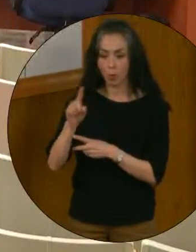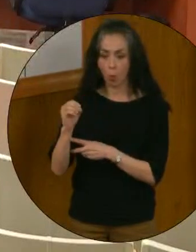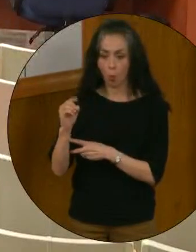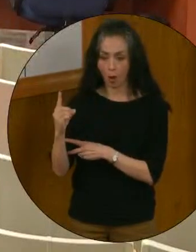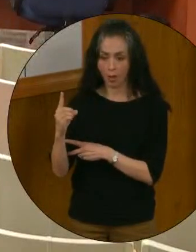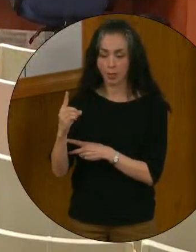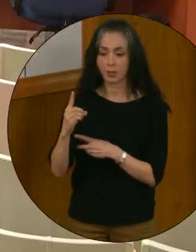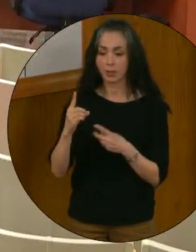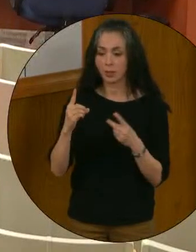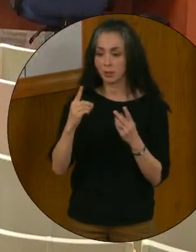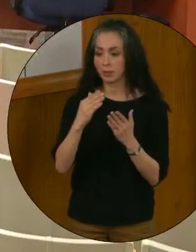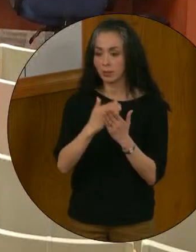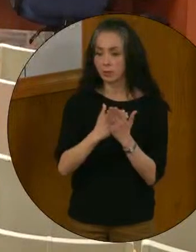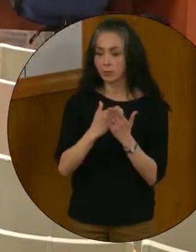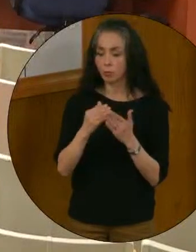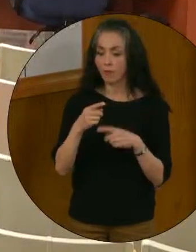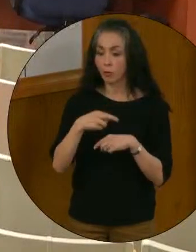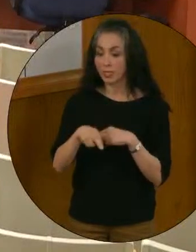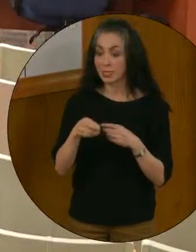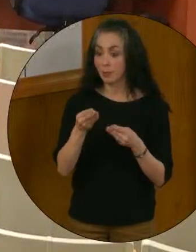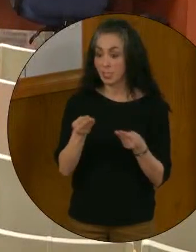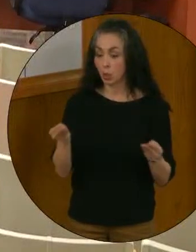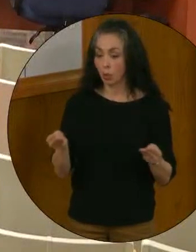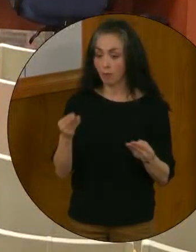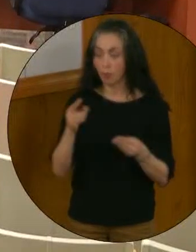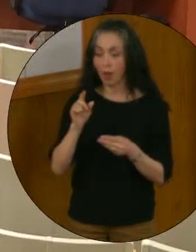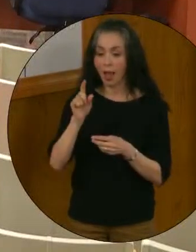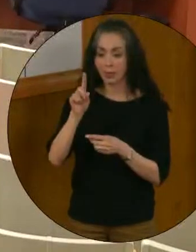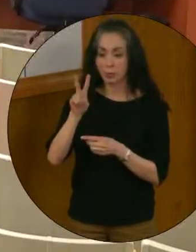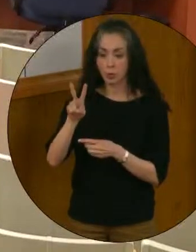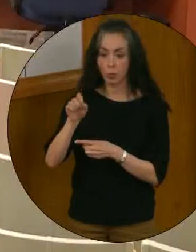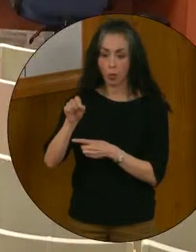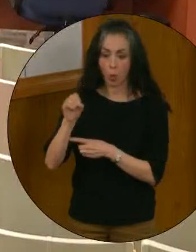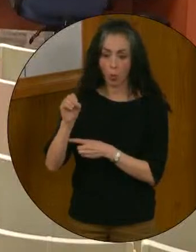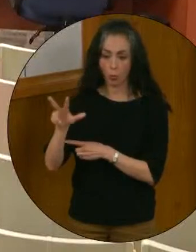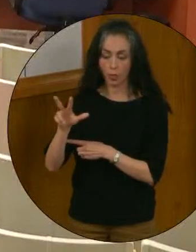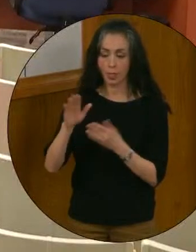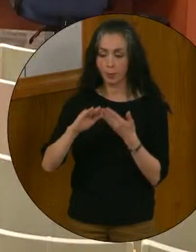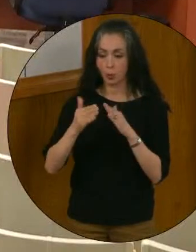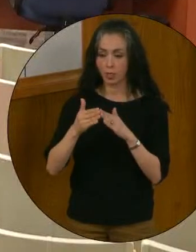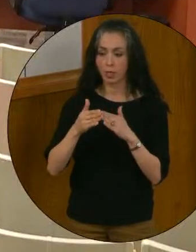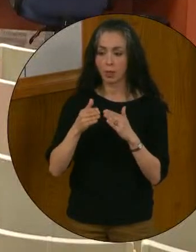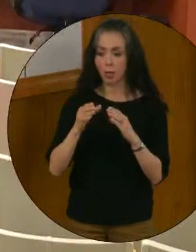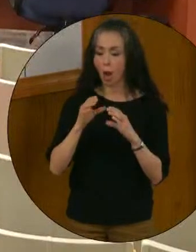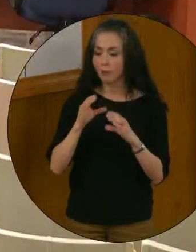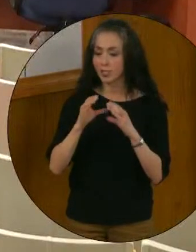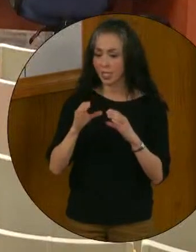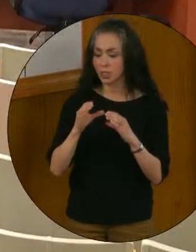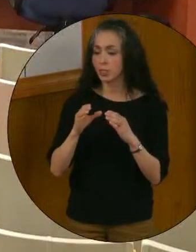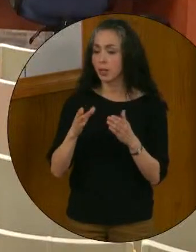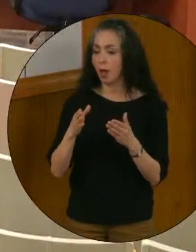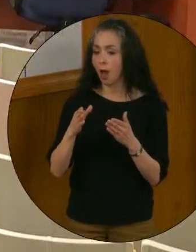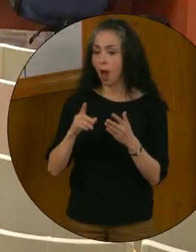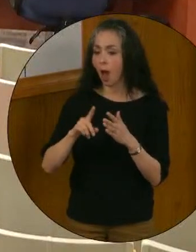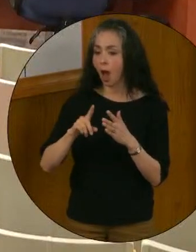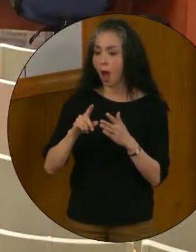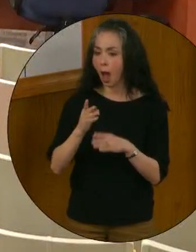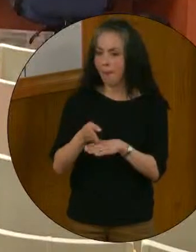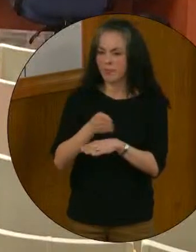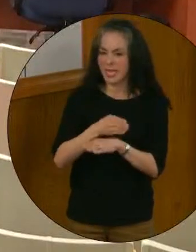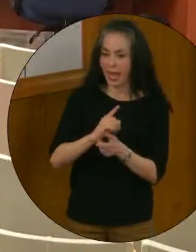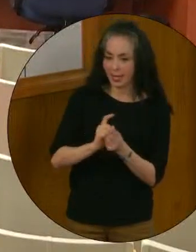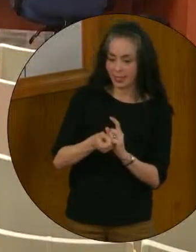committees, and reference material is provided for item 2.03, community conversations update presentation. I also